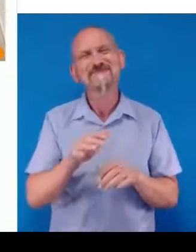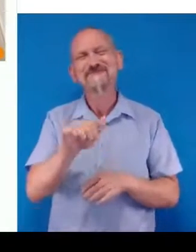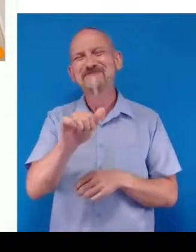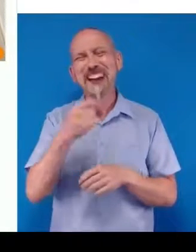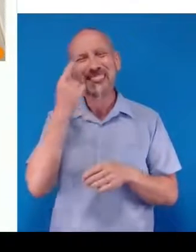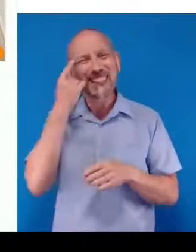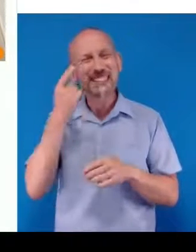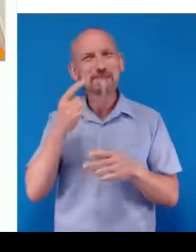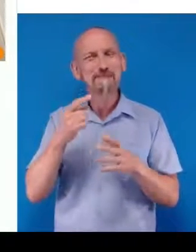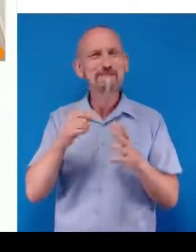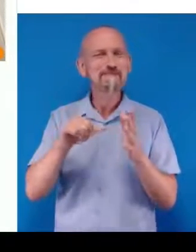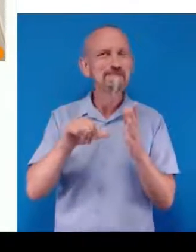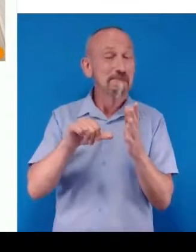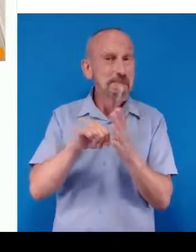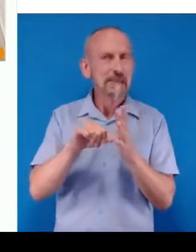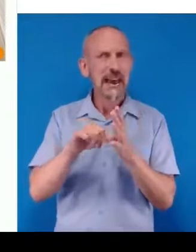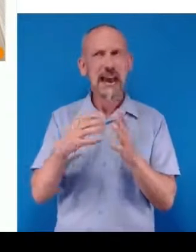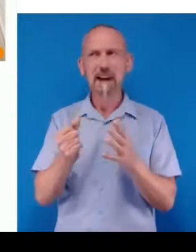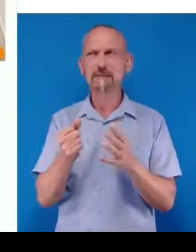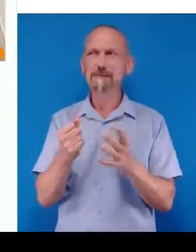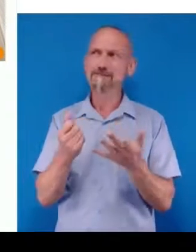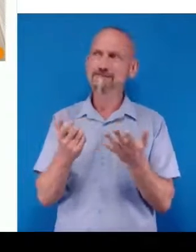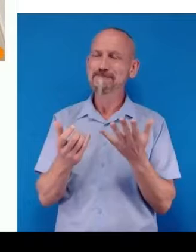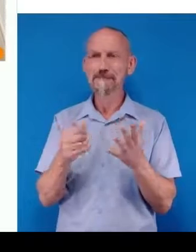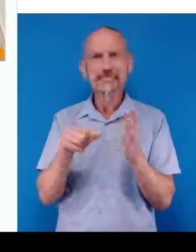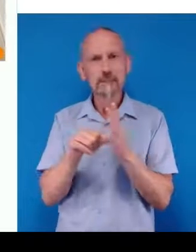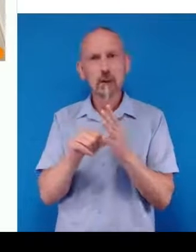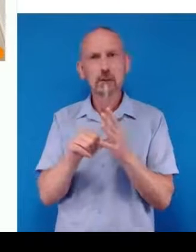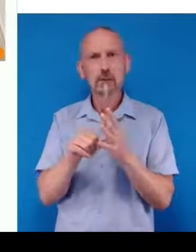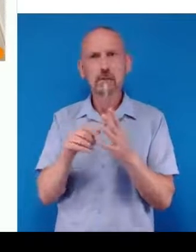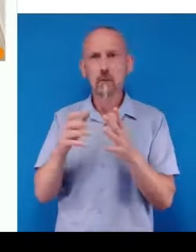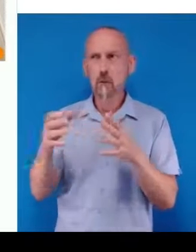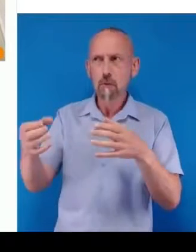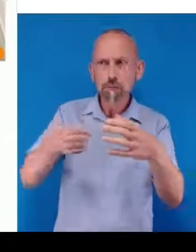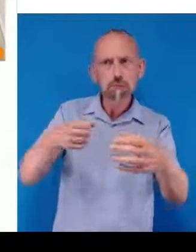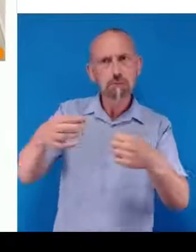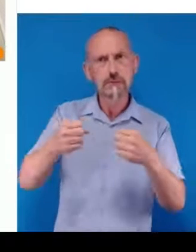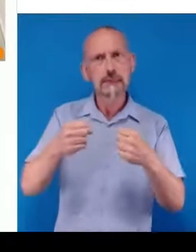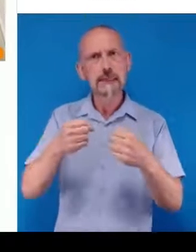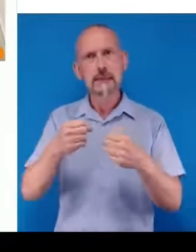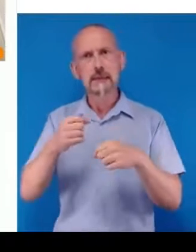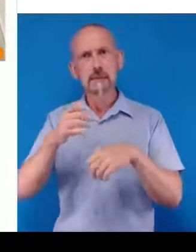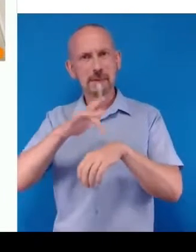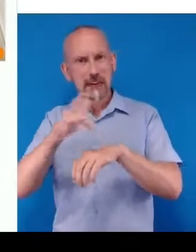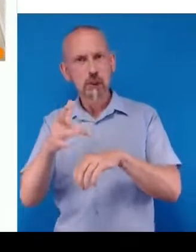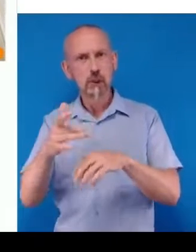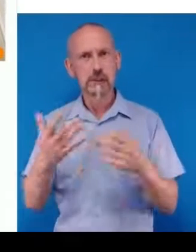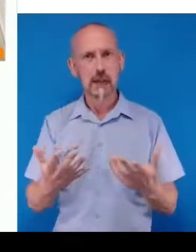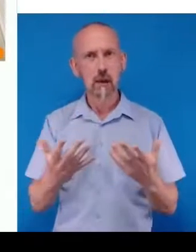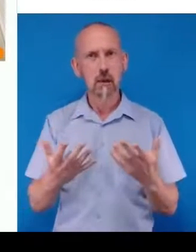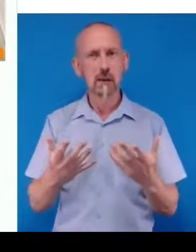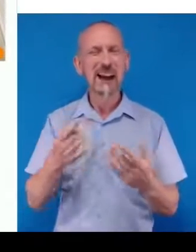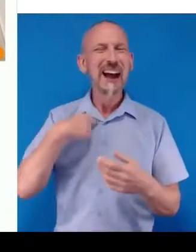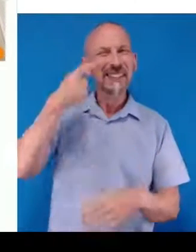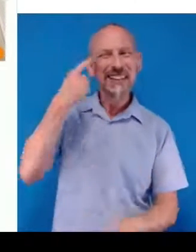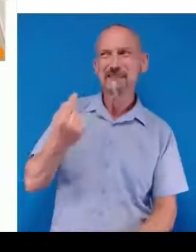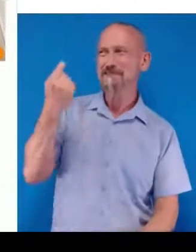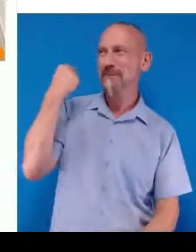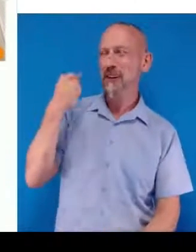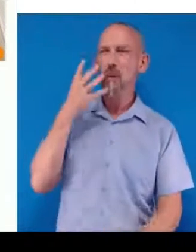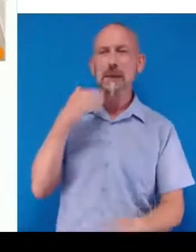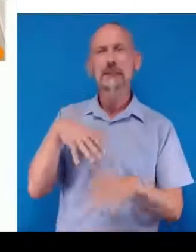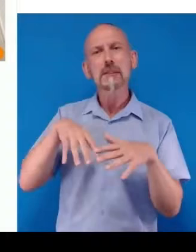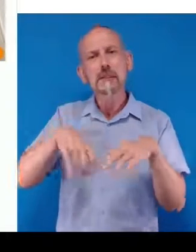professionals now. I think it was interesting at the beginning of lockdown, automatic captions were being feted as the saving